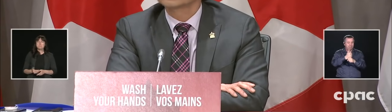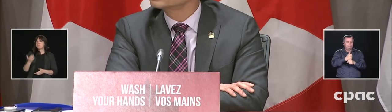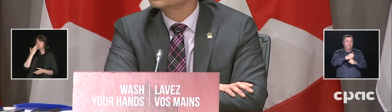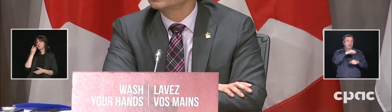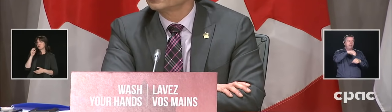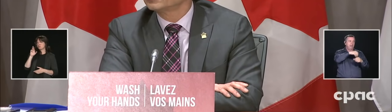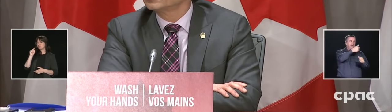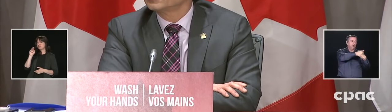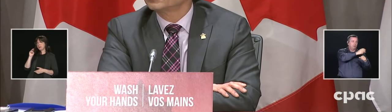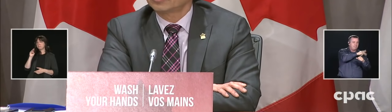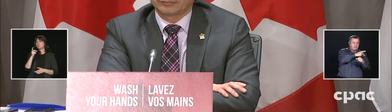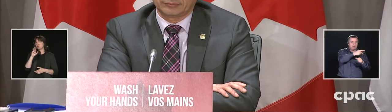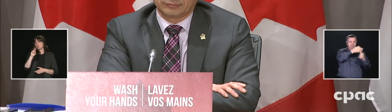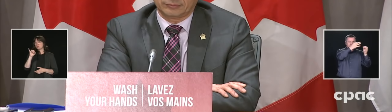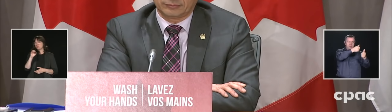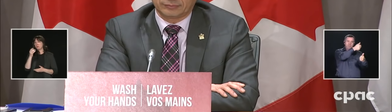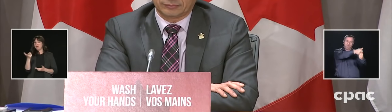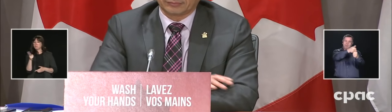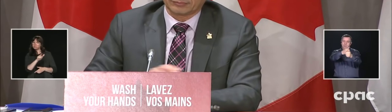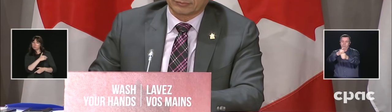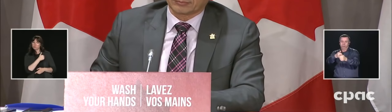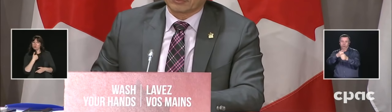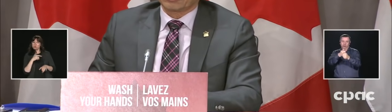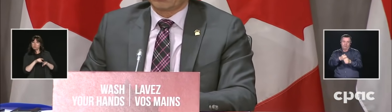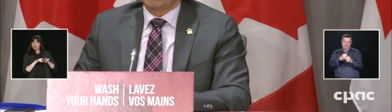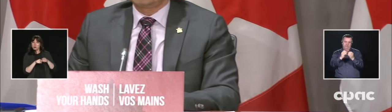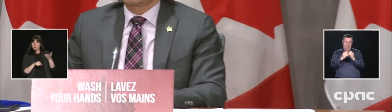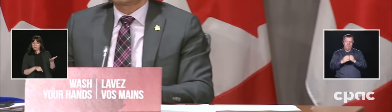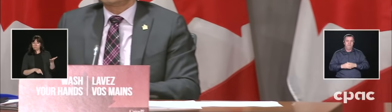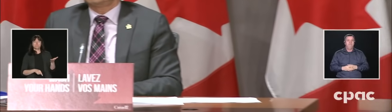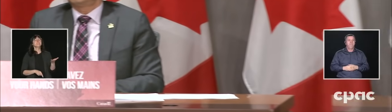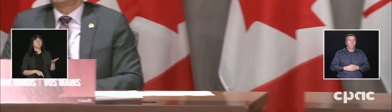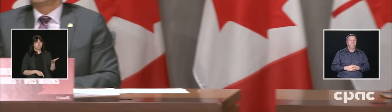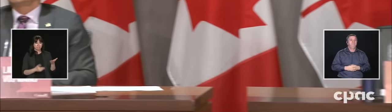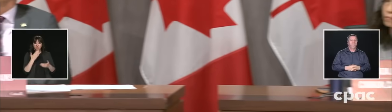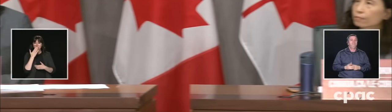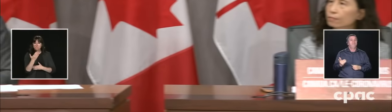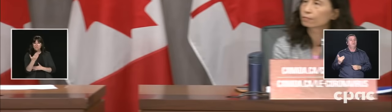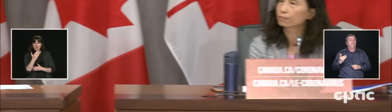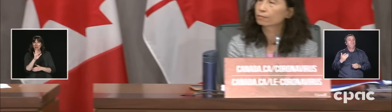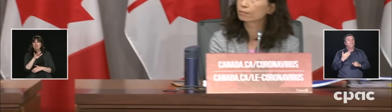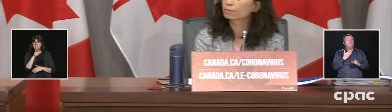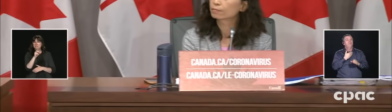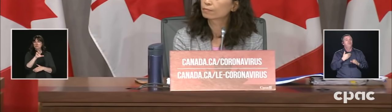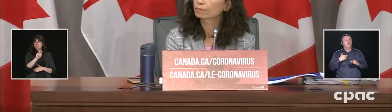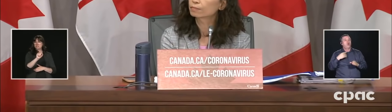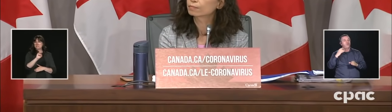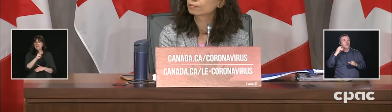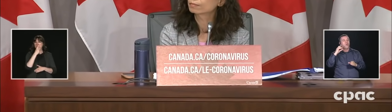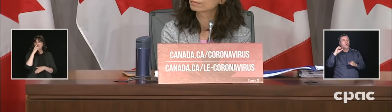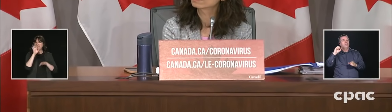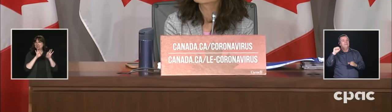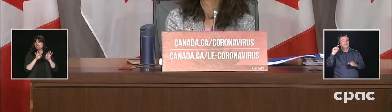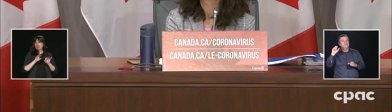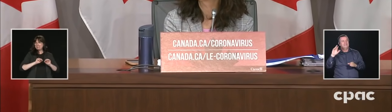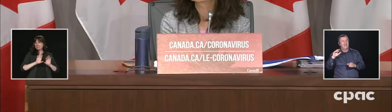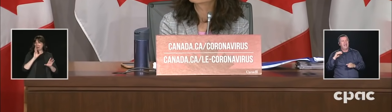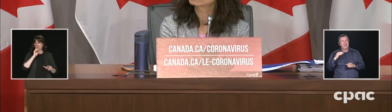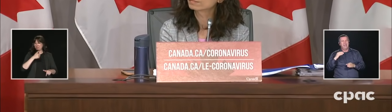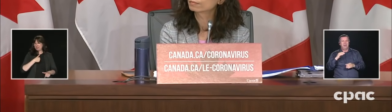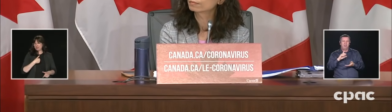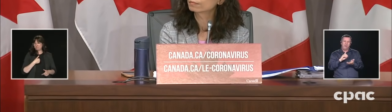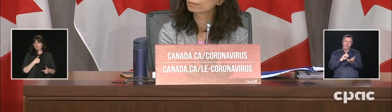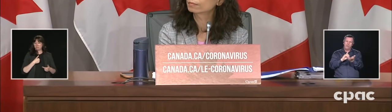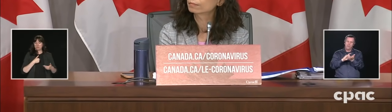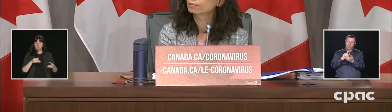Chanstar? Good morning. Dr. Tam, can you help me understand? So a lot of this looks a lot like what you